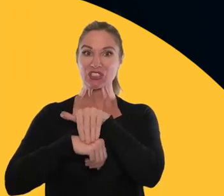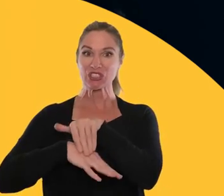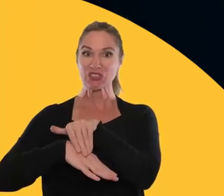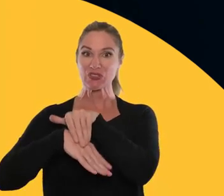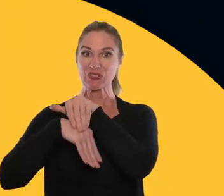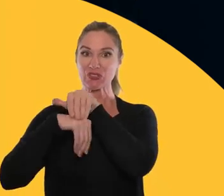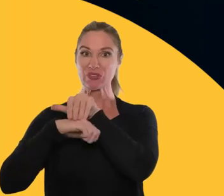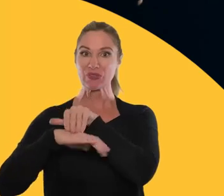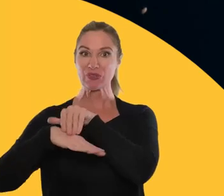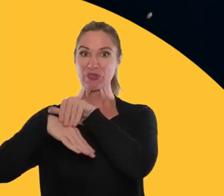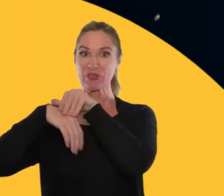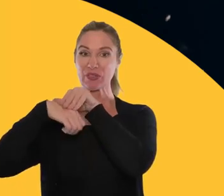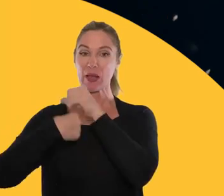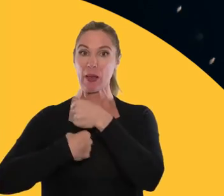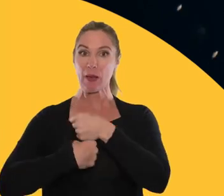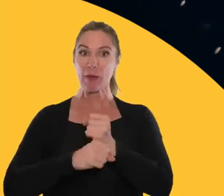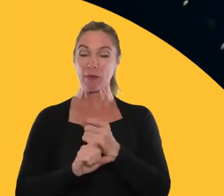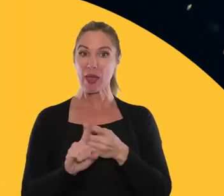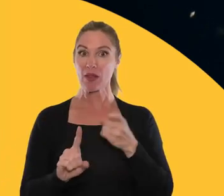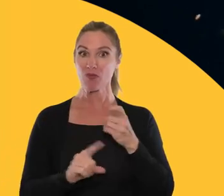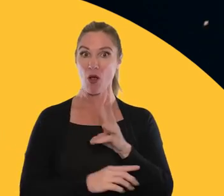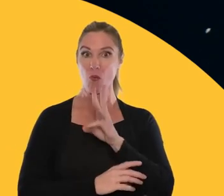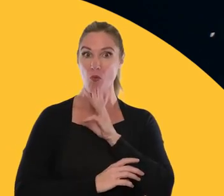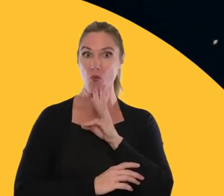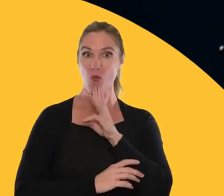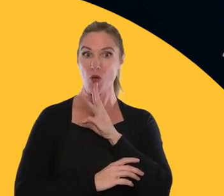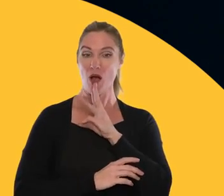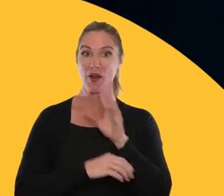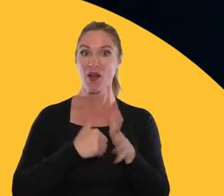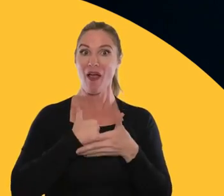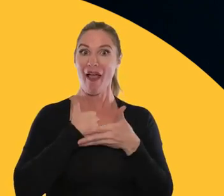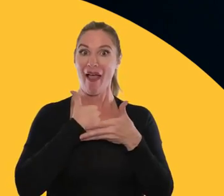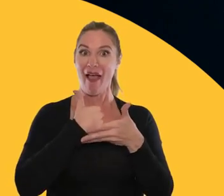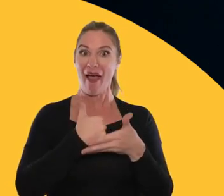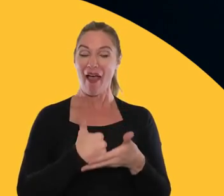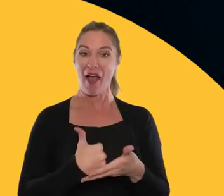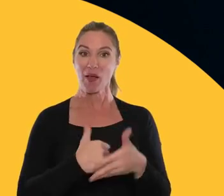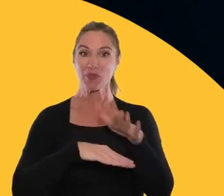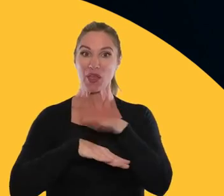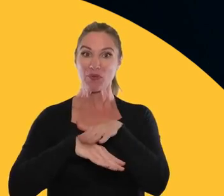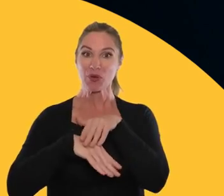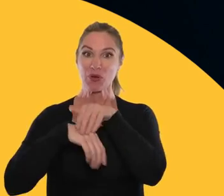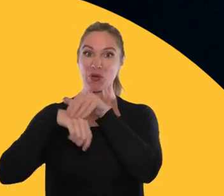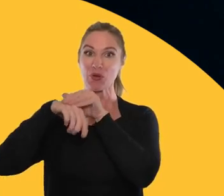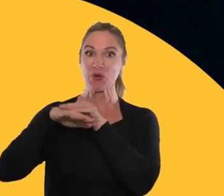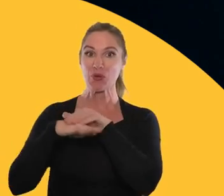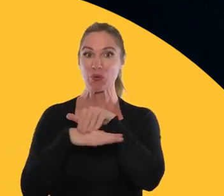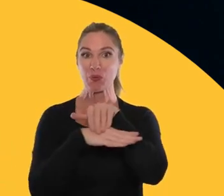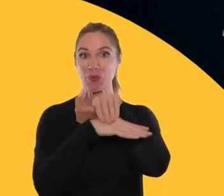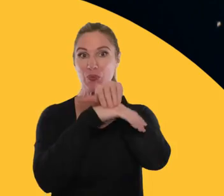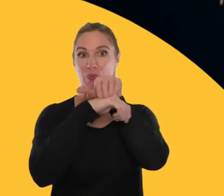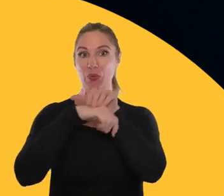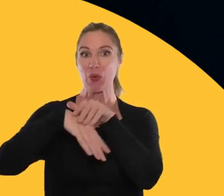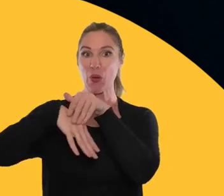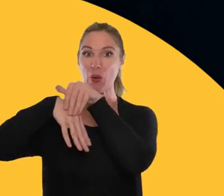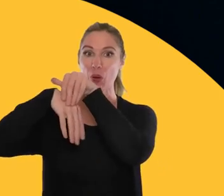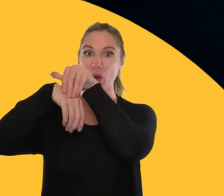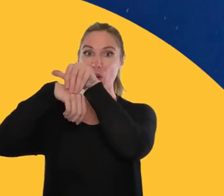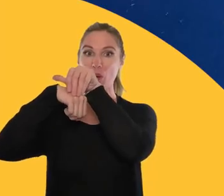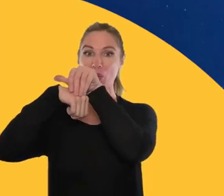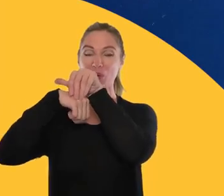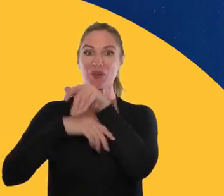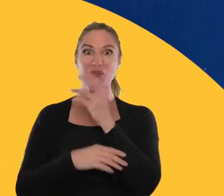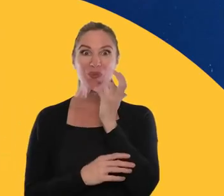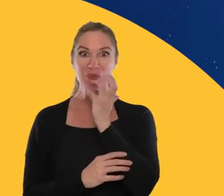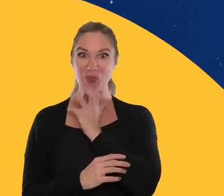Because jellyfish are made mostly of water, this helps them to float in the